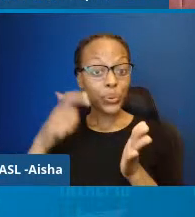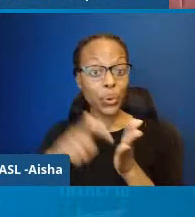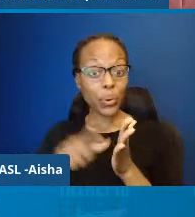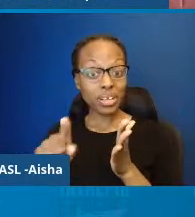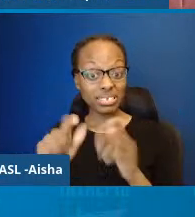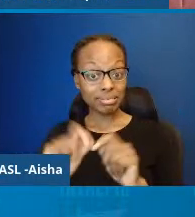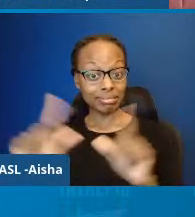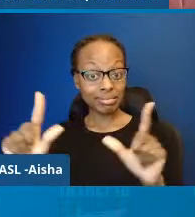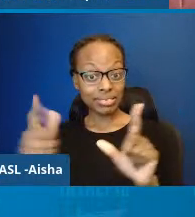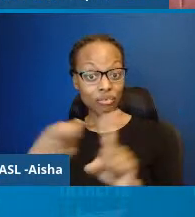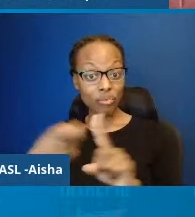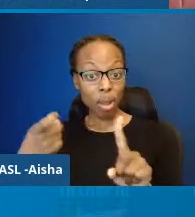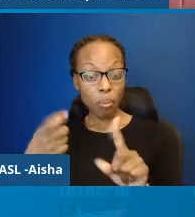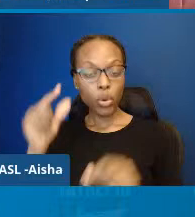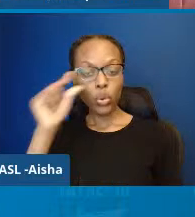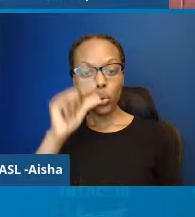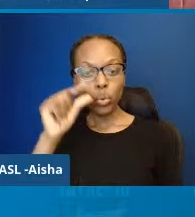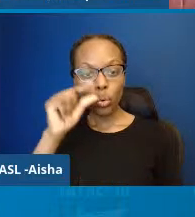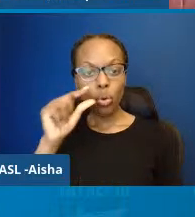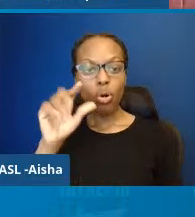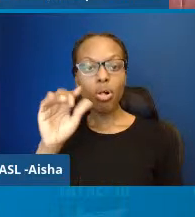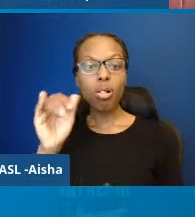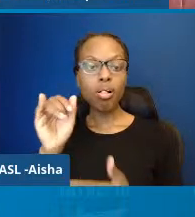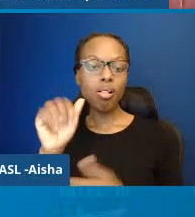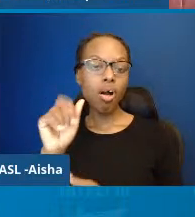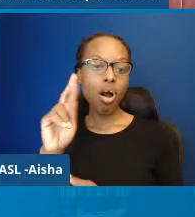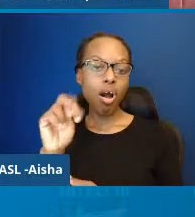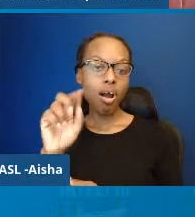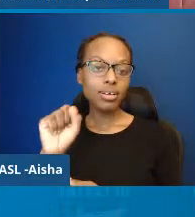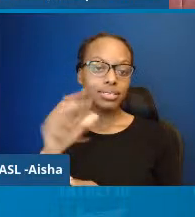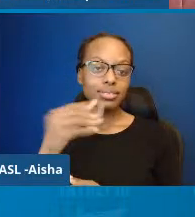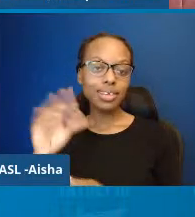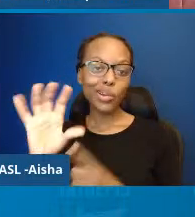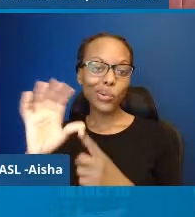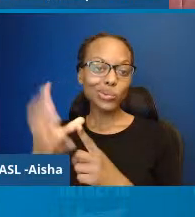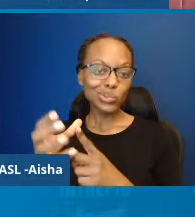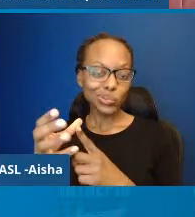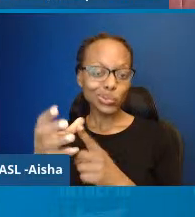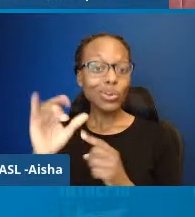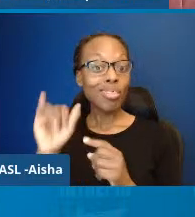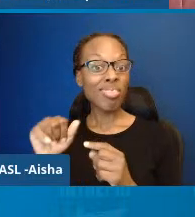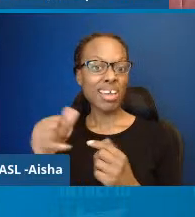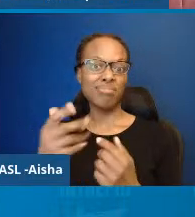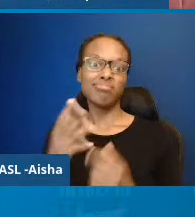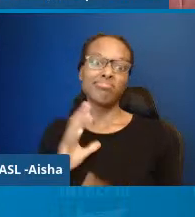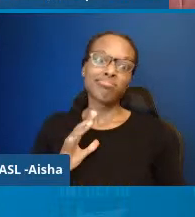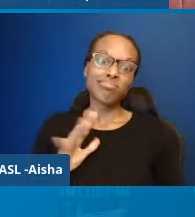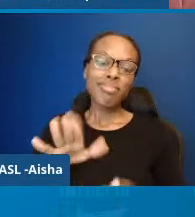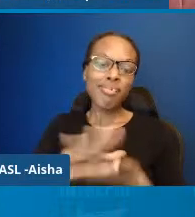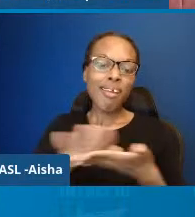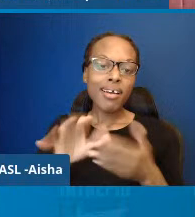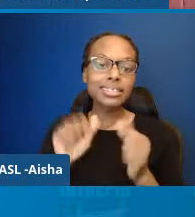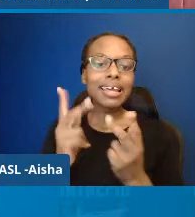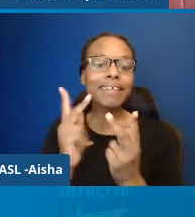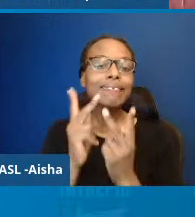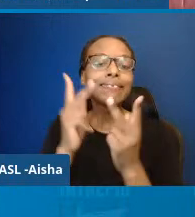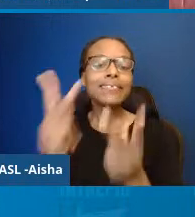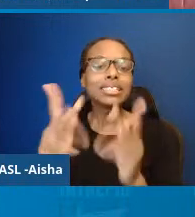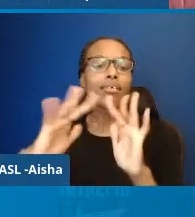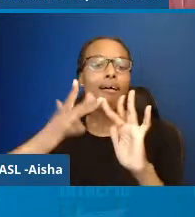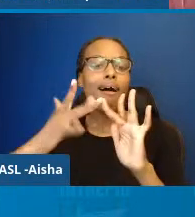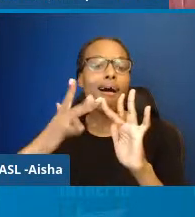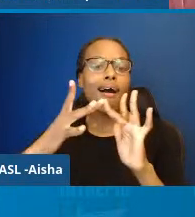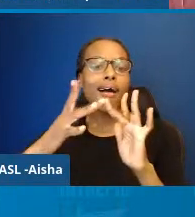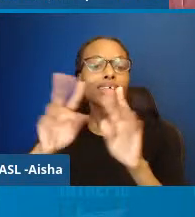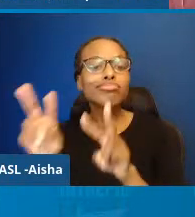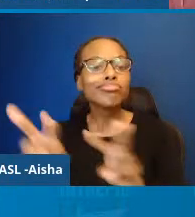Culture. This is a great way to visit the museum virtually when we cannot be there live. And what we're